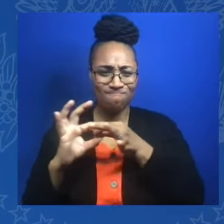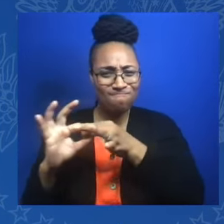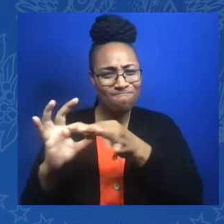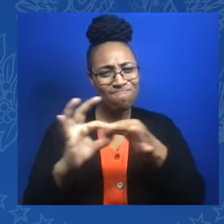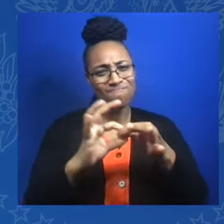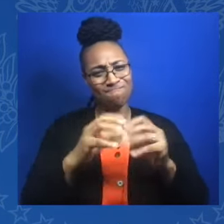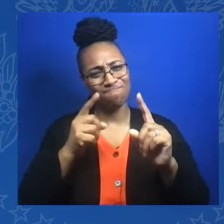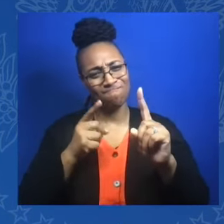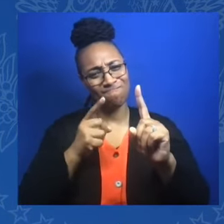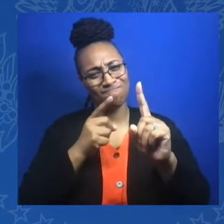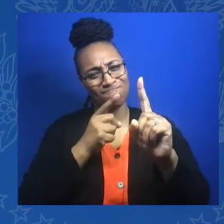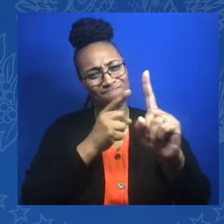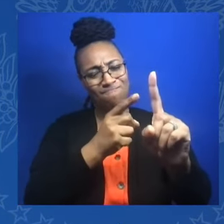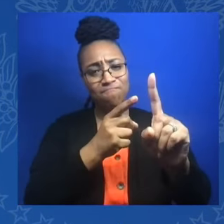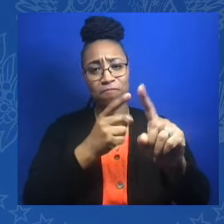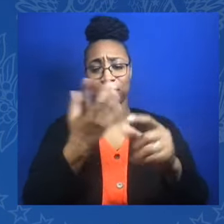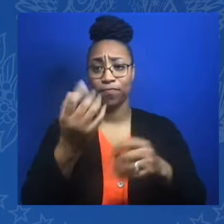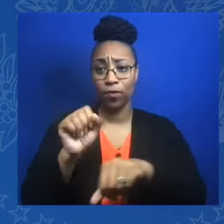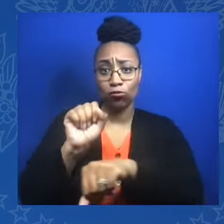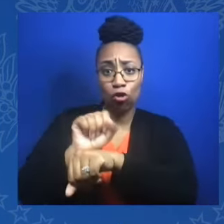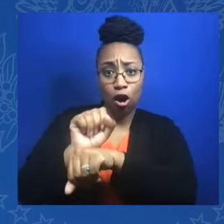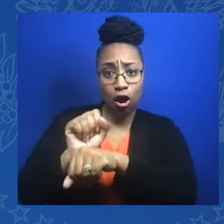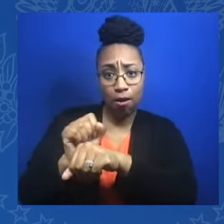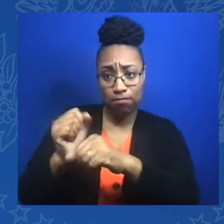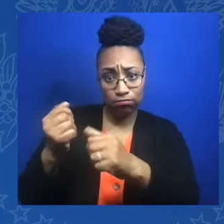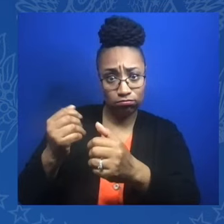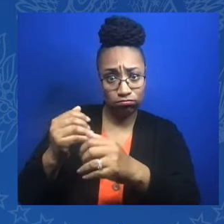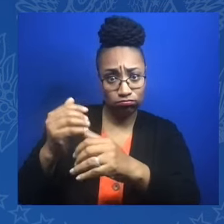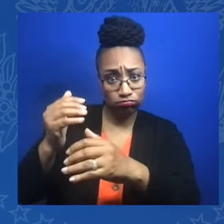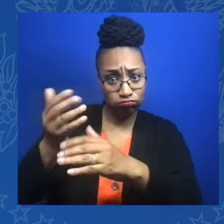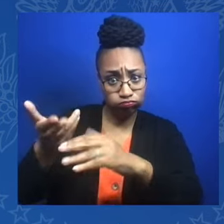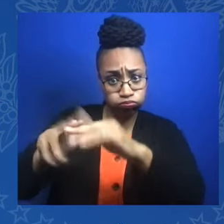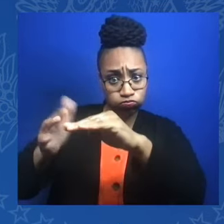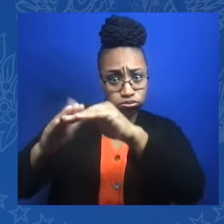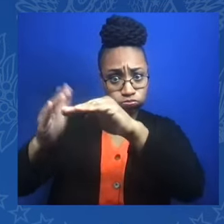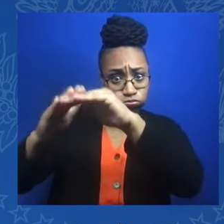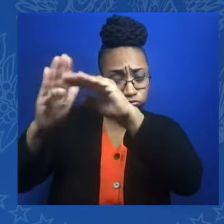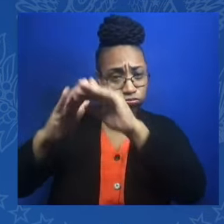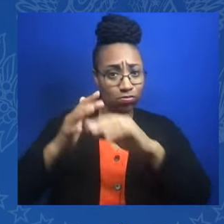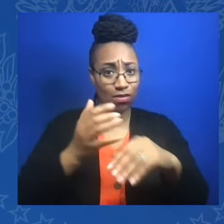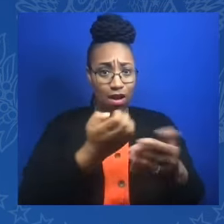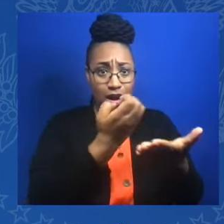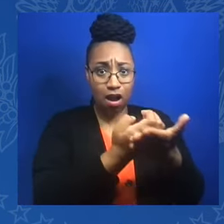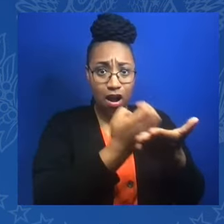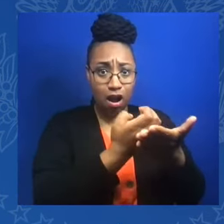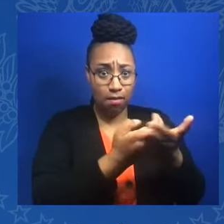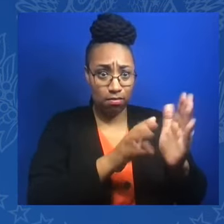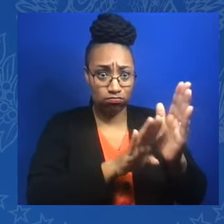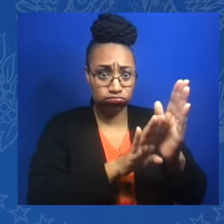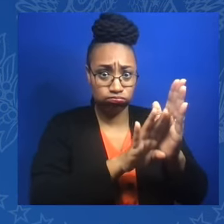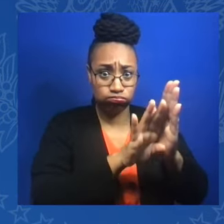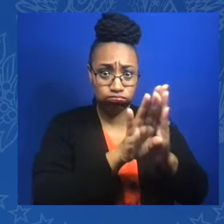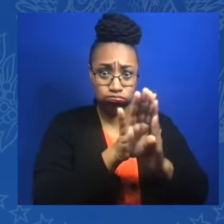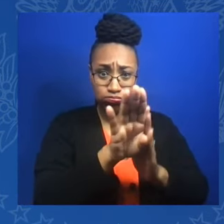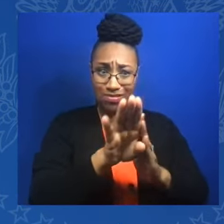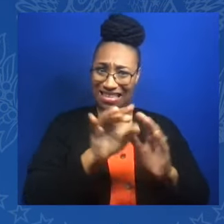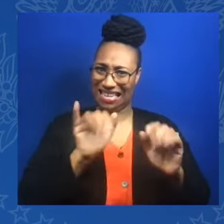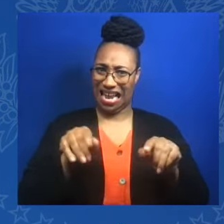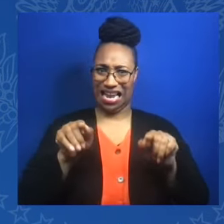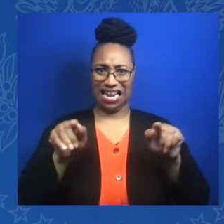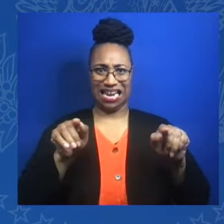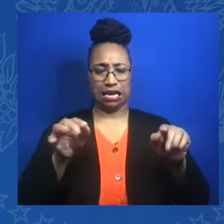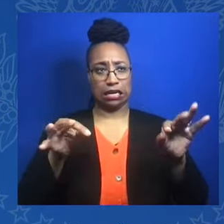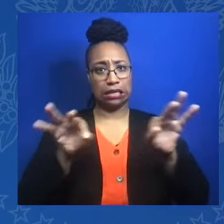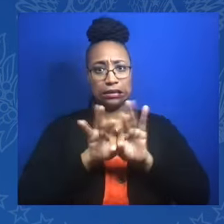that are healthier and more sustainable. The economy, the environment, and security